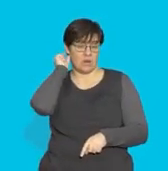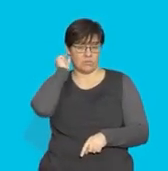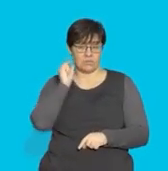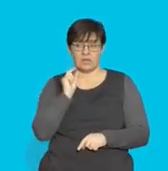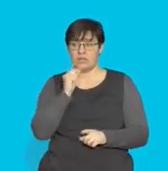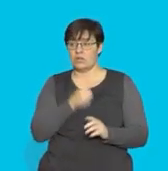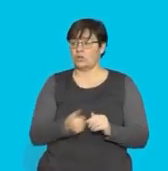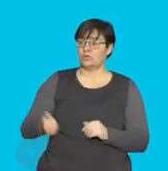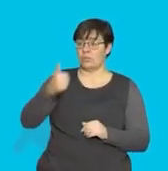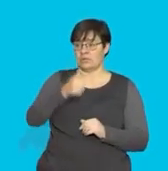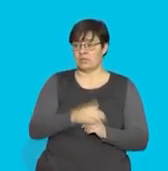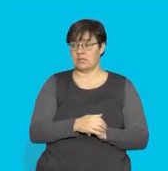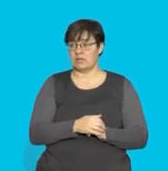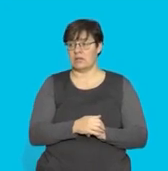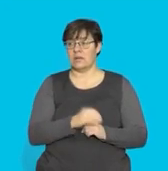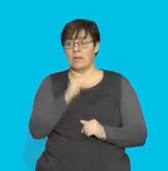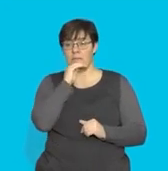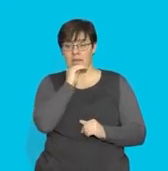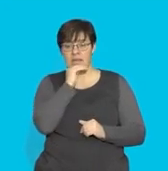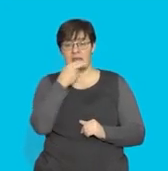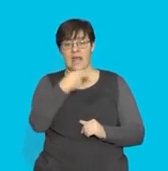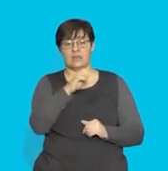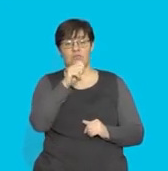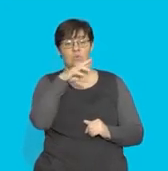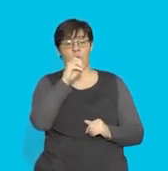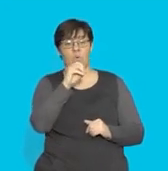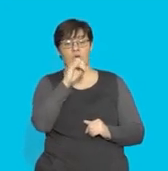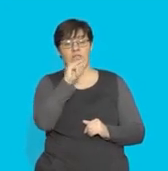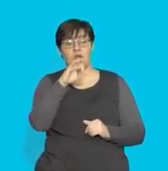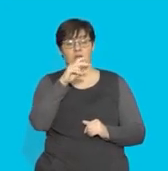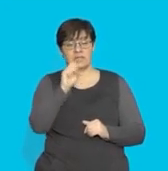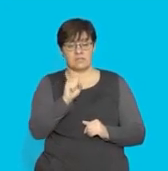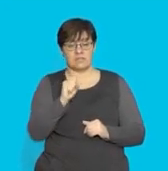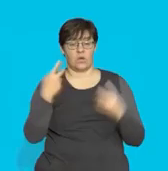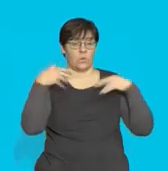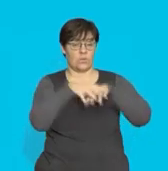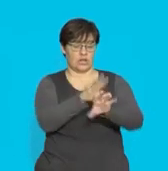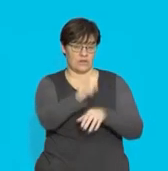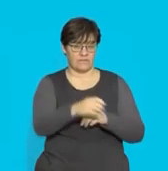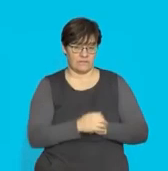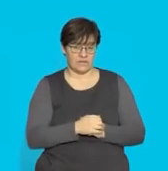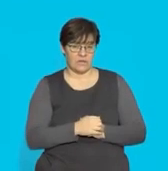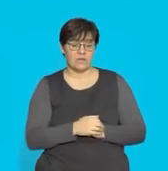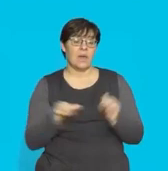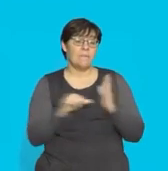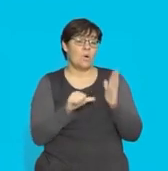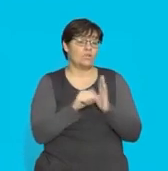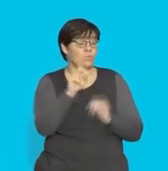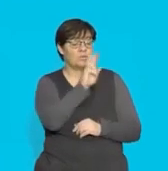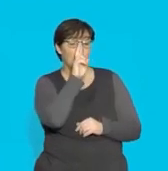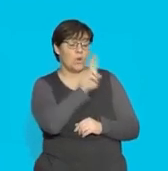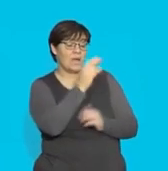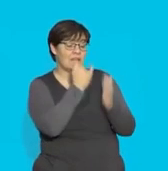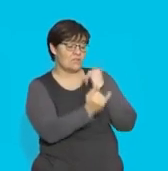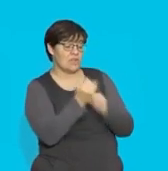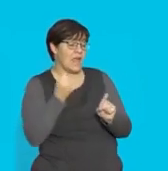earlobes, which is the dominant trait, he has to have the heterozygous combination. So again, guys, the golden rule is to